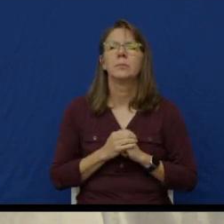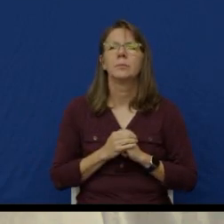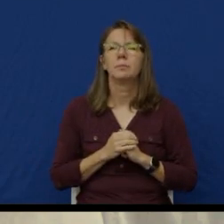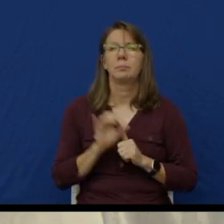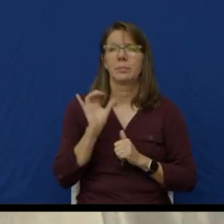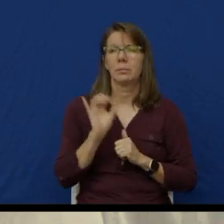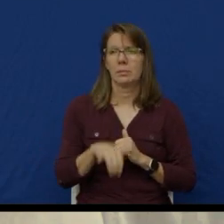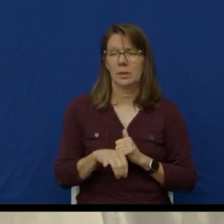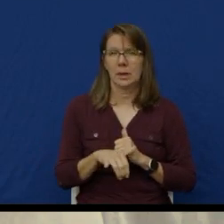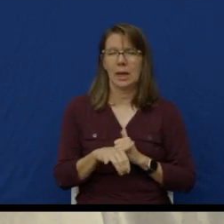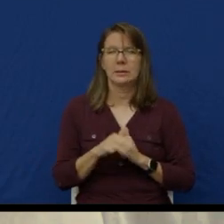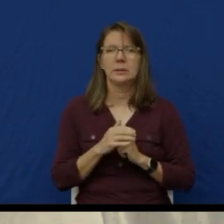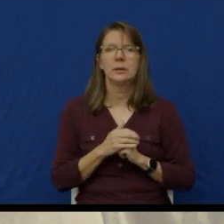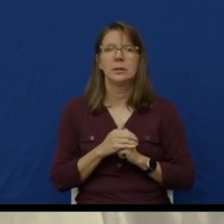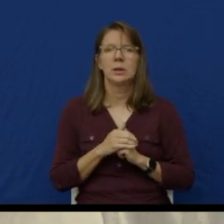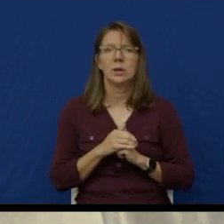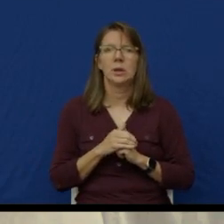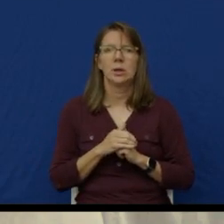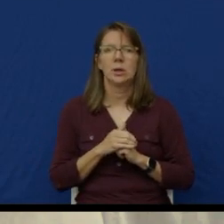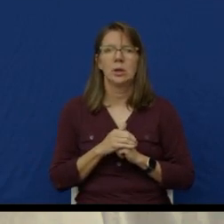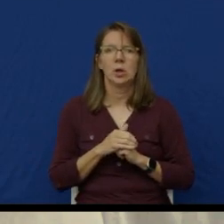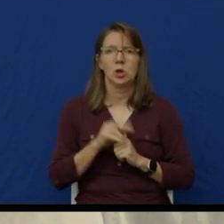That is